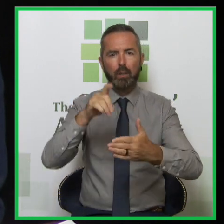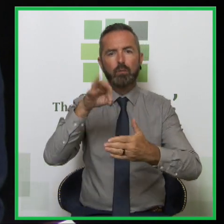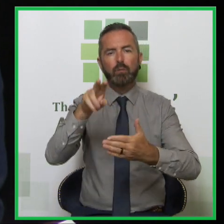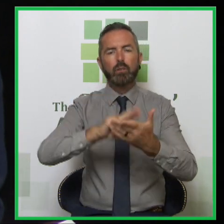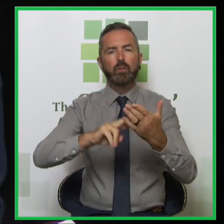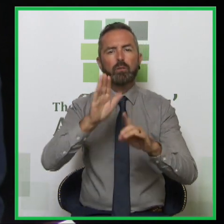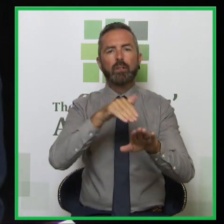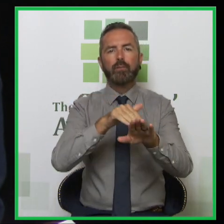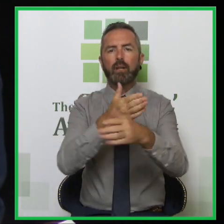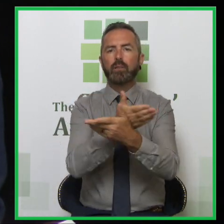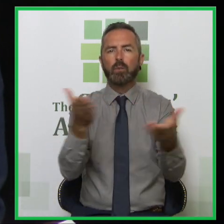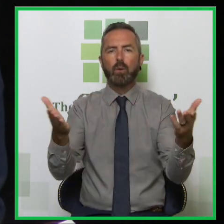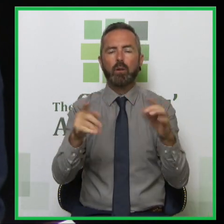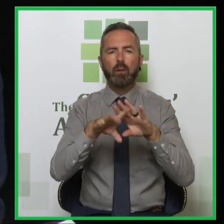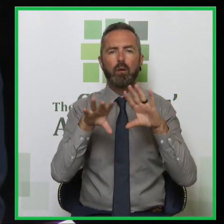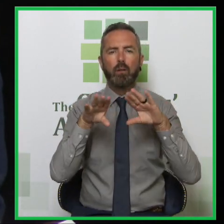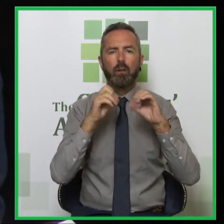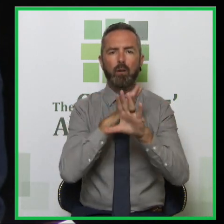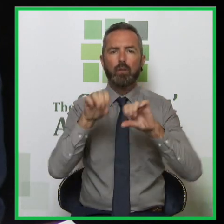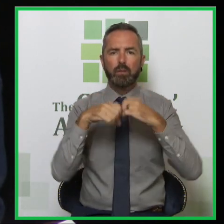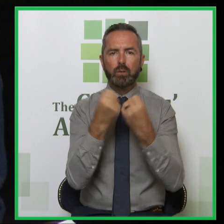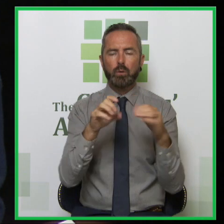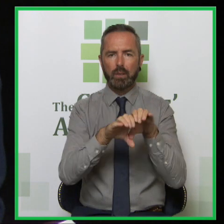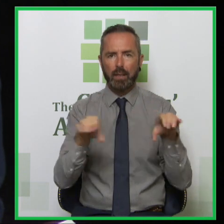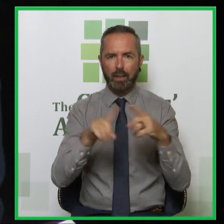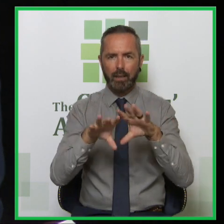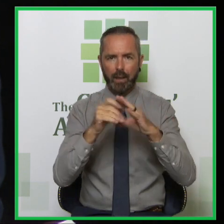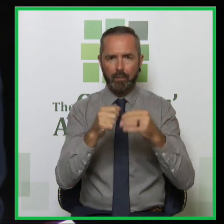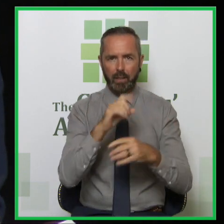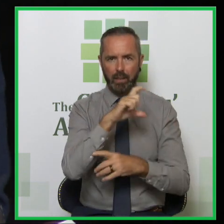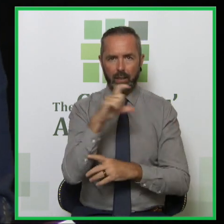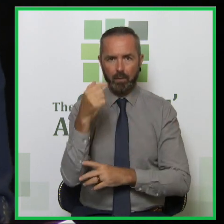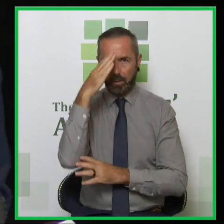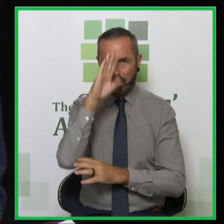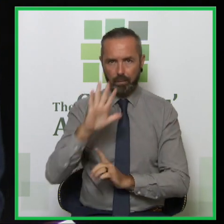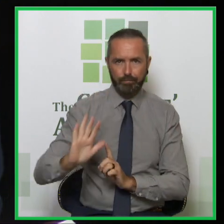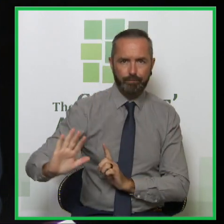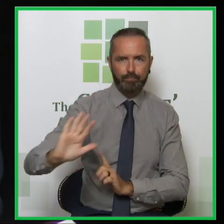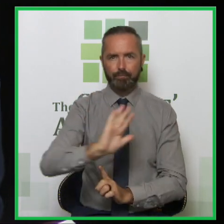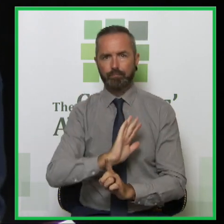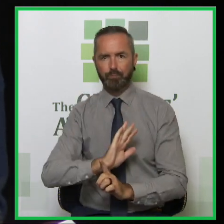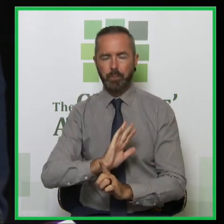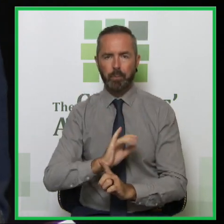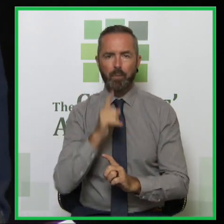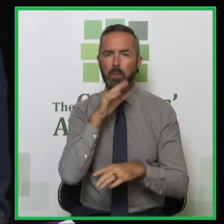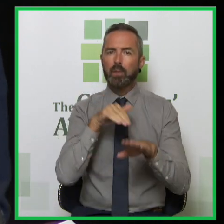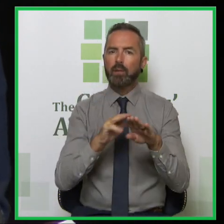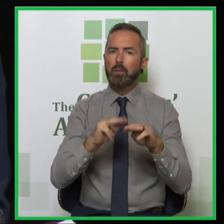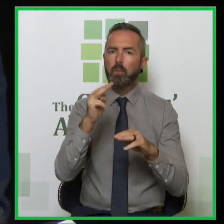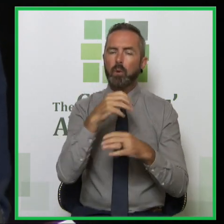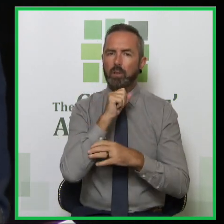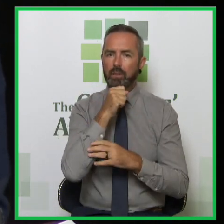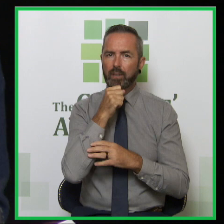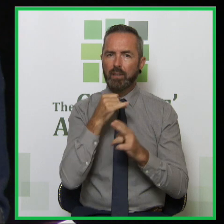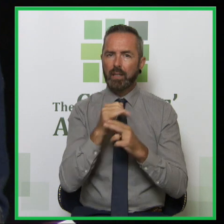affect us all, from all social classes and from every county in Ireland. But it affects those more severely